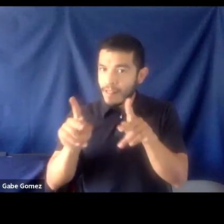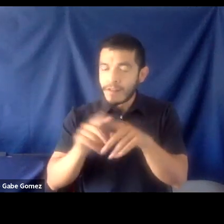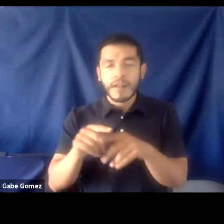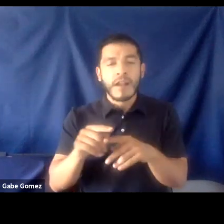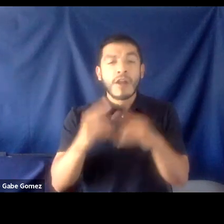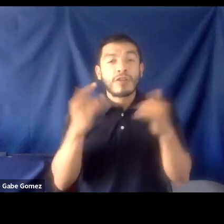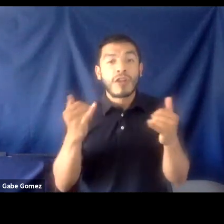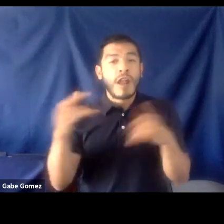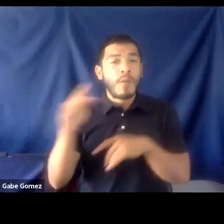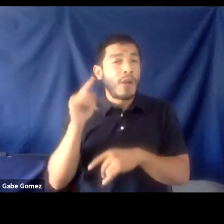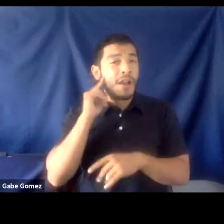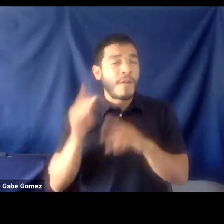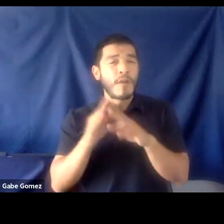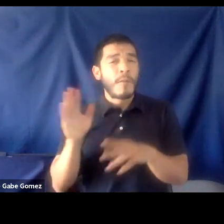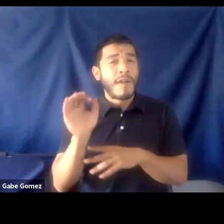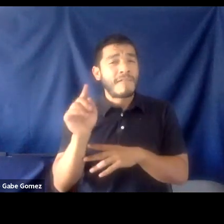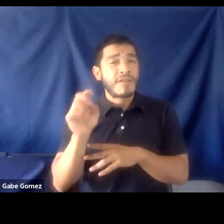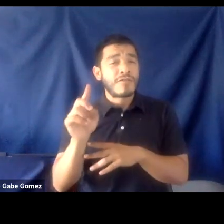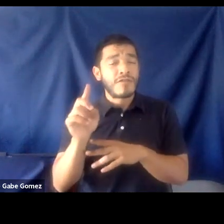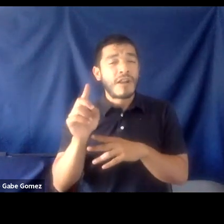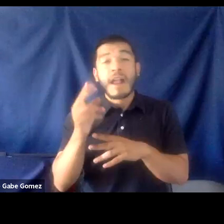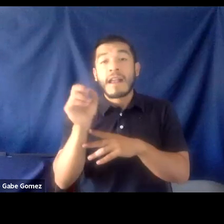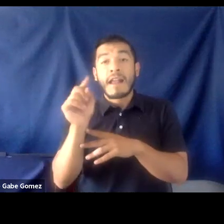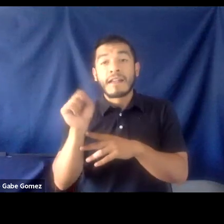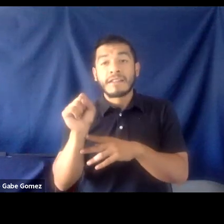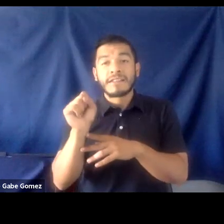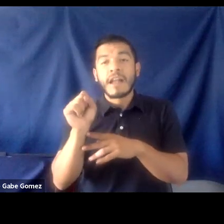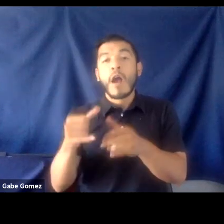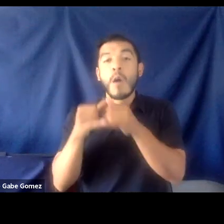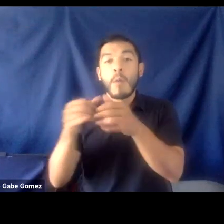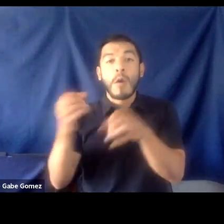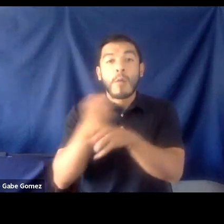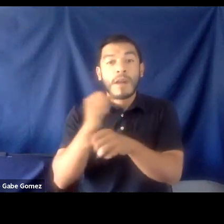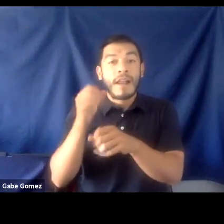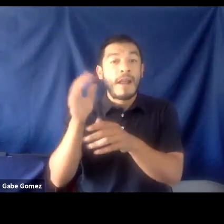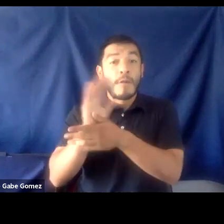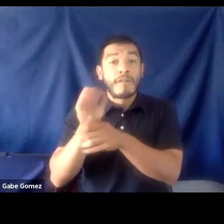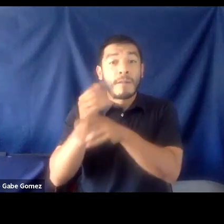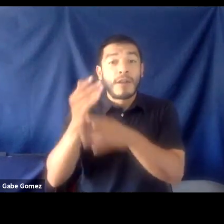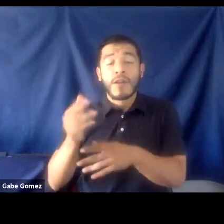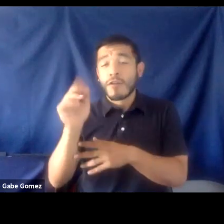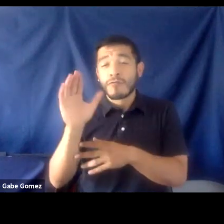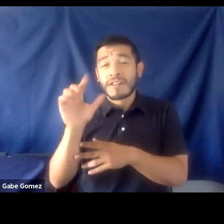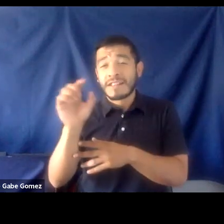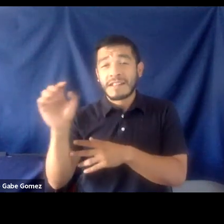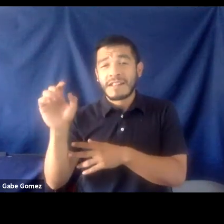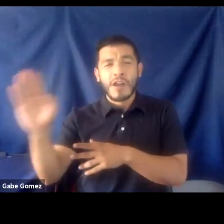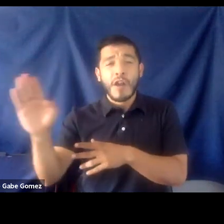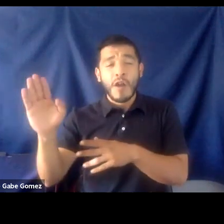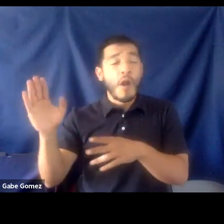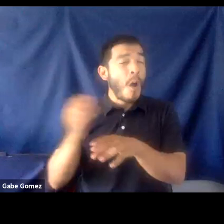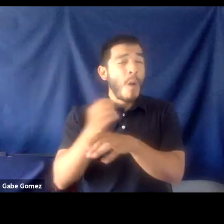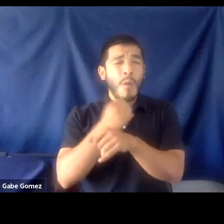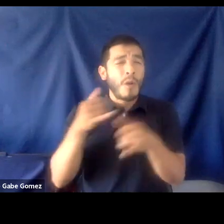hear from our featured guest, award-winning filmmaker Grace Lee. Her award-winning film, American Revolutionary,